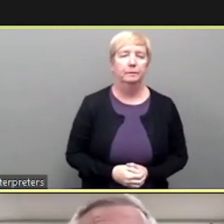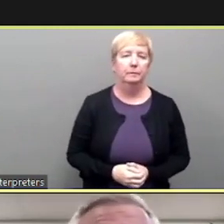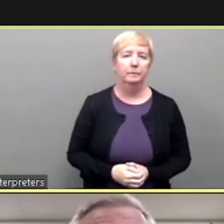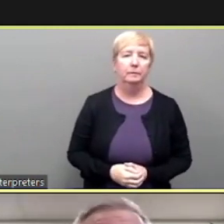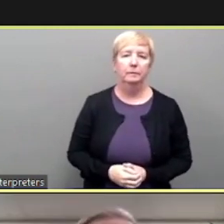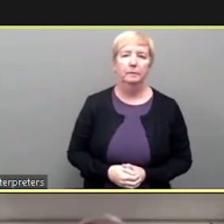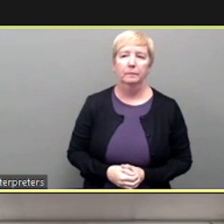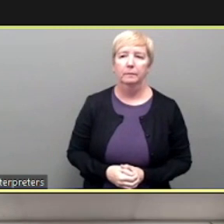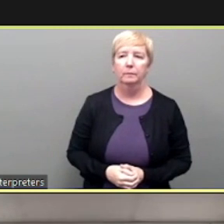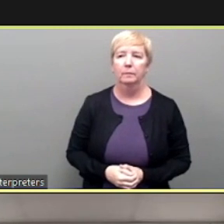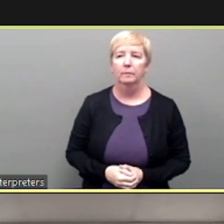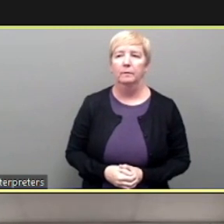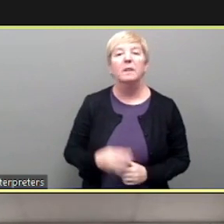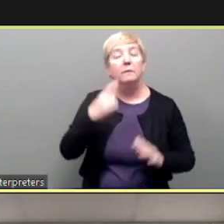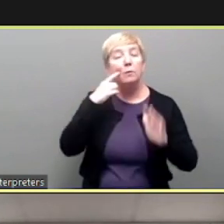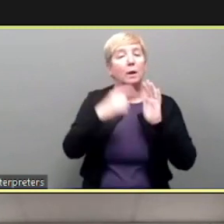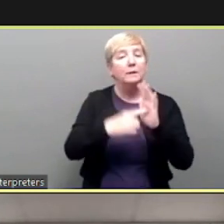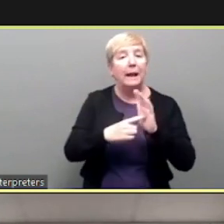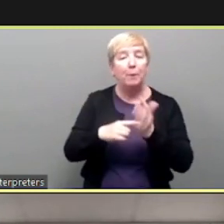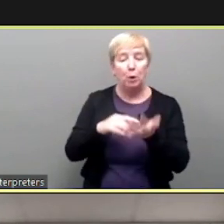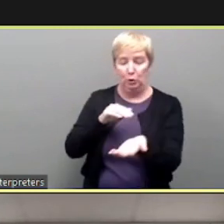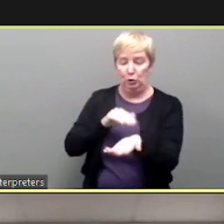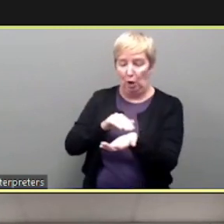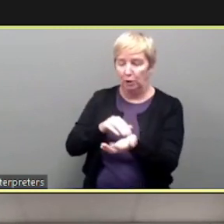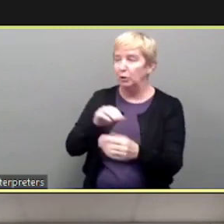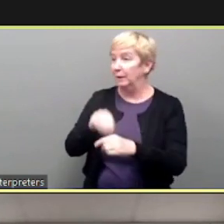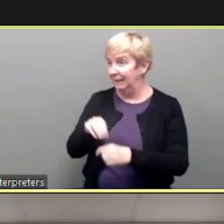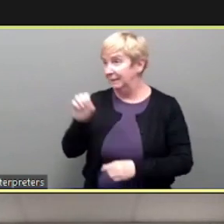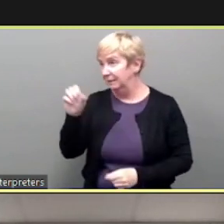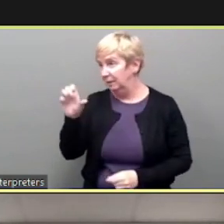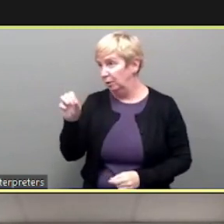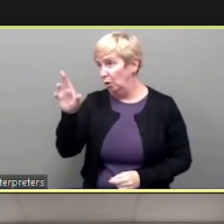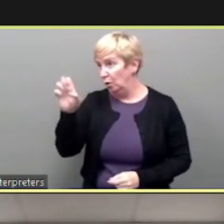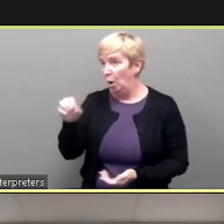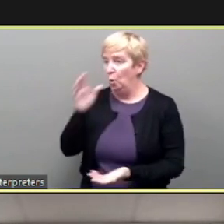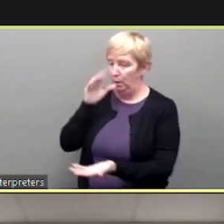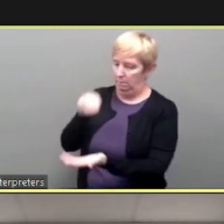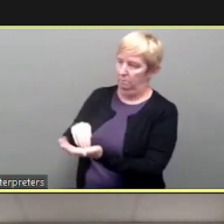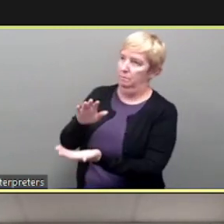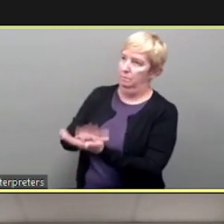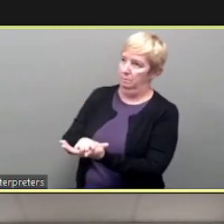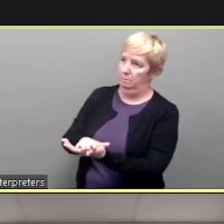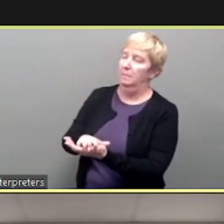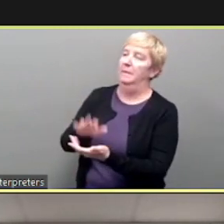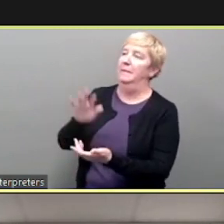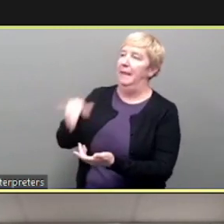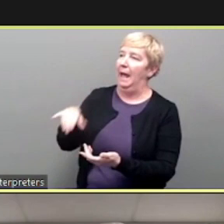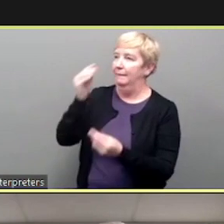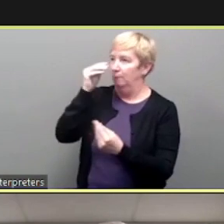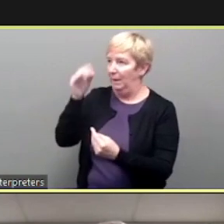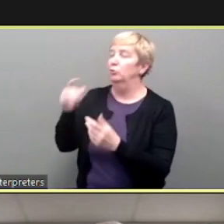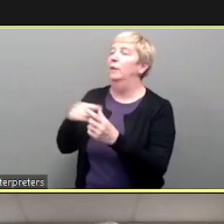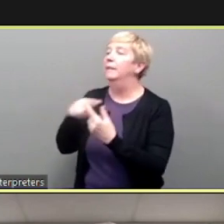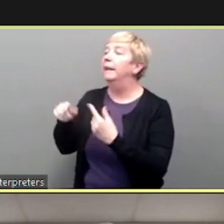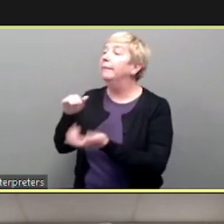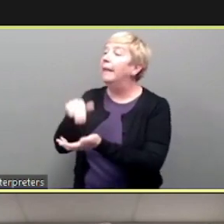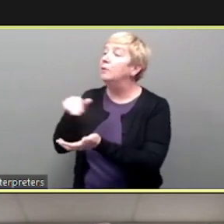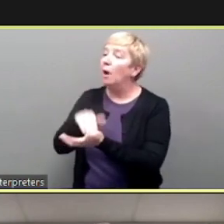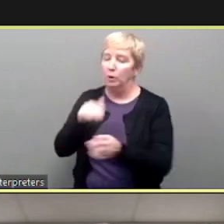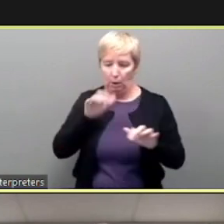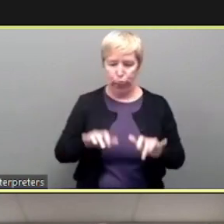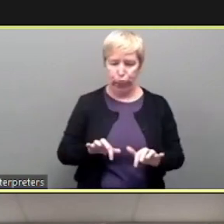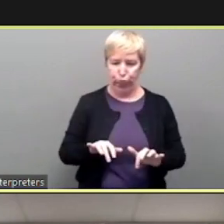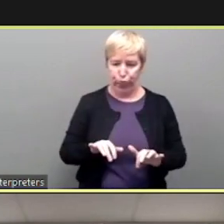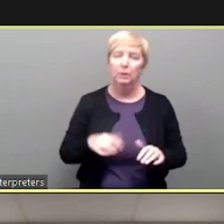example, a doctor in Socorro would write on the death certificate. We take all that information, put it into our system and generate these reports from